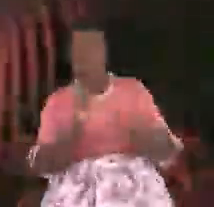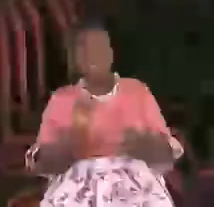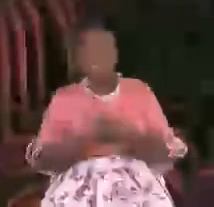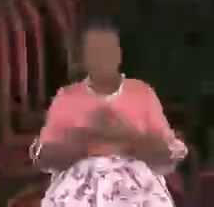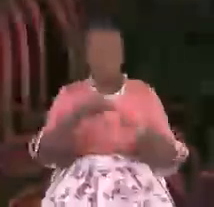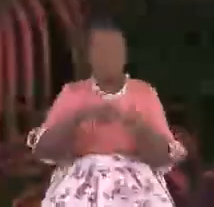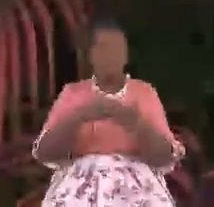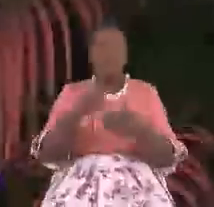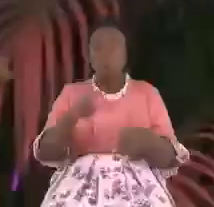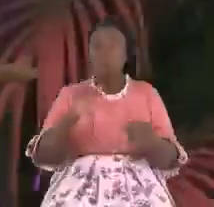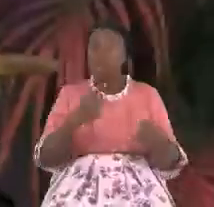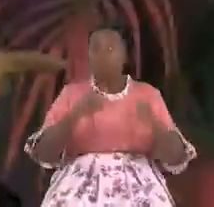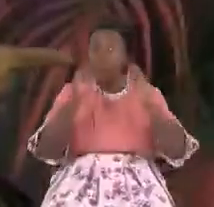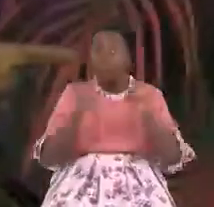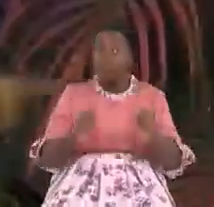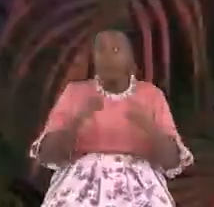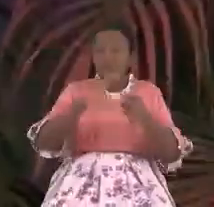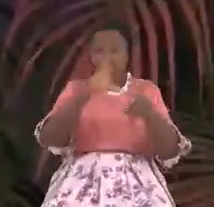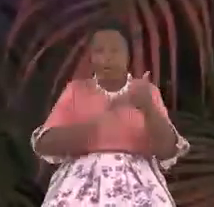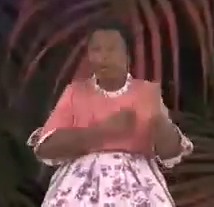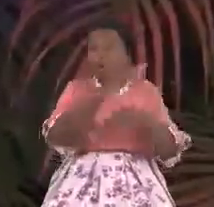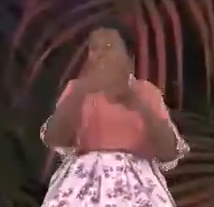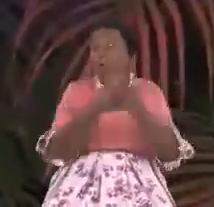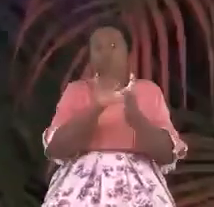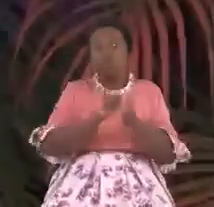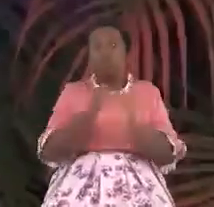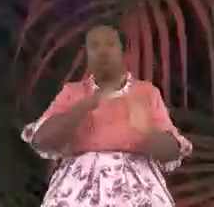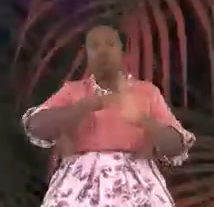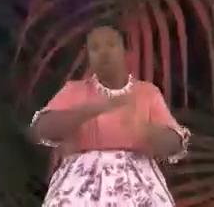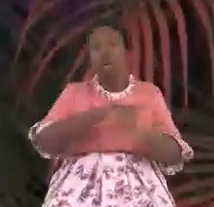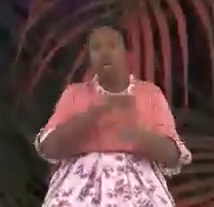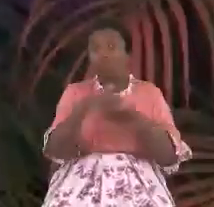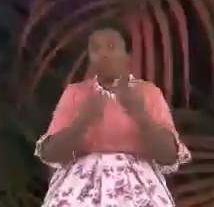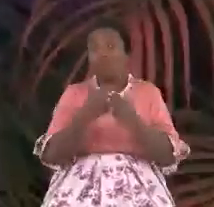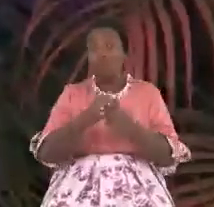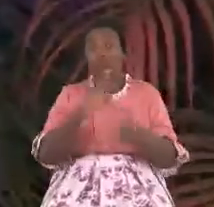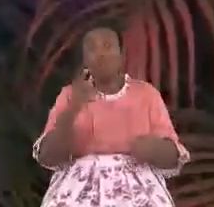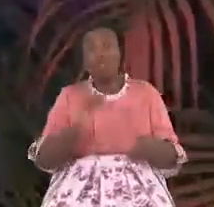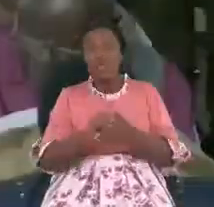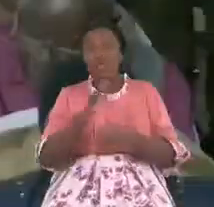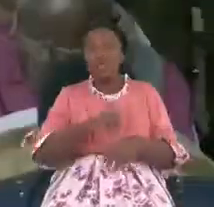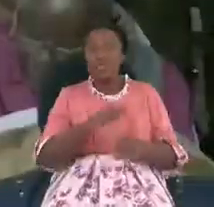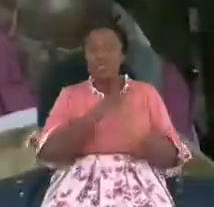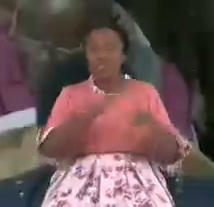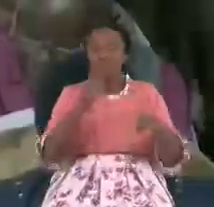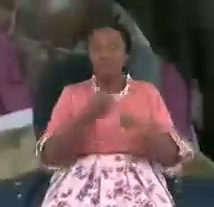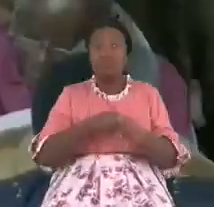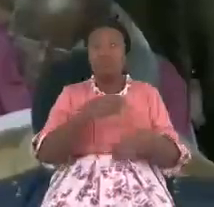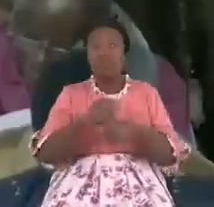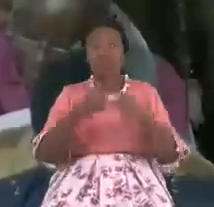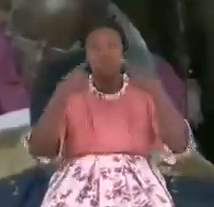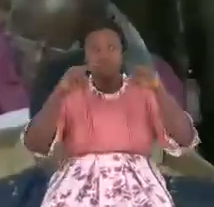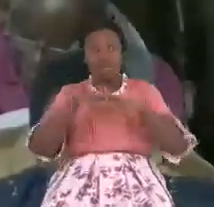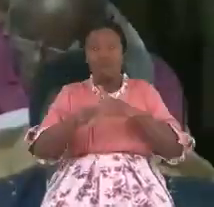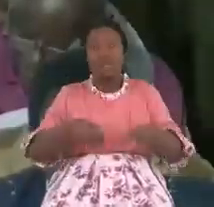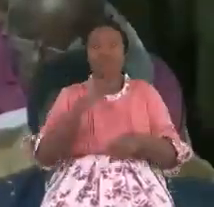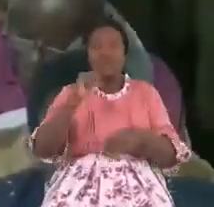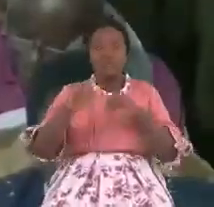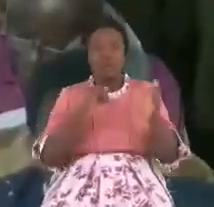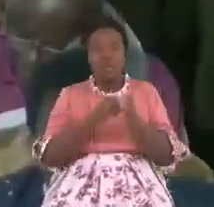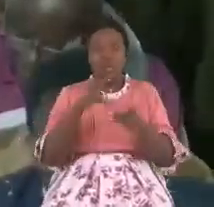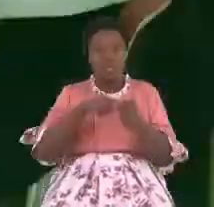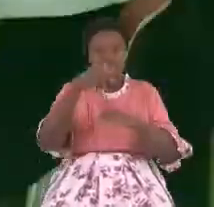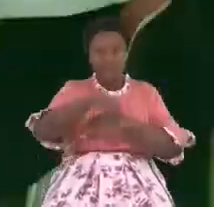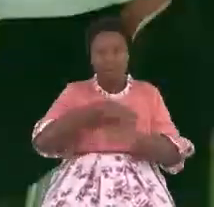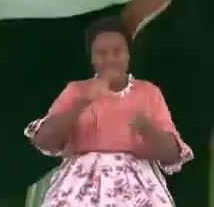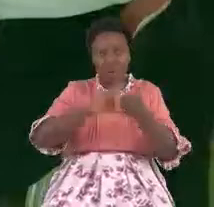remove all that mountain and all the stumbling block, you'll do it tonight. Who are the people expecting